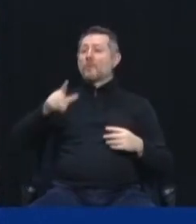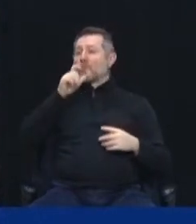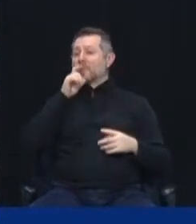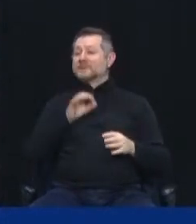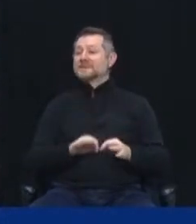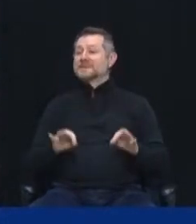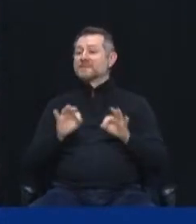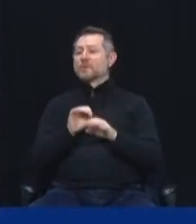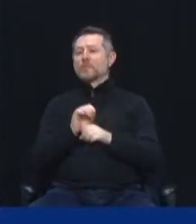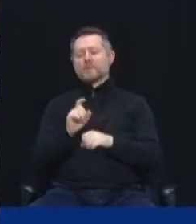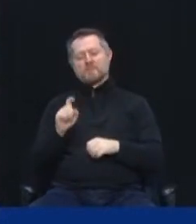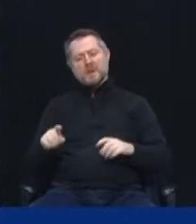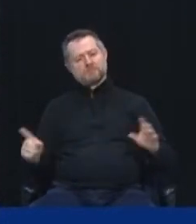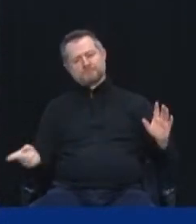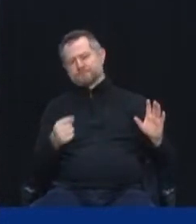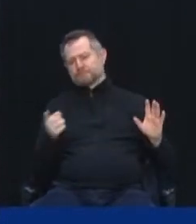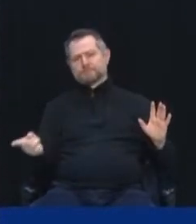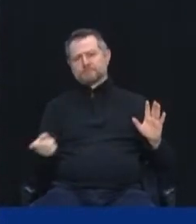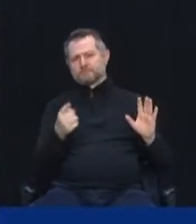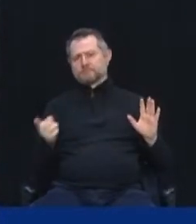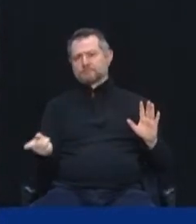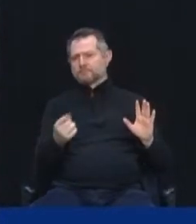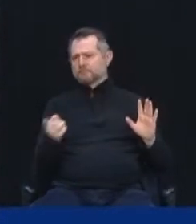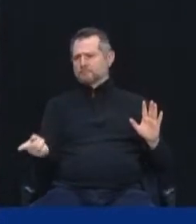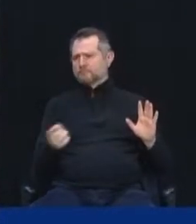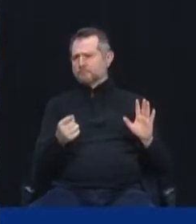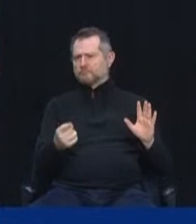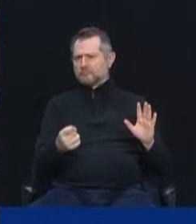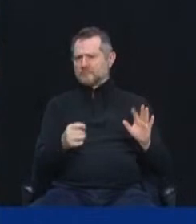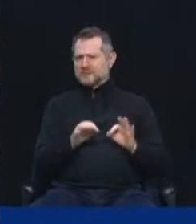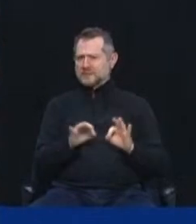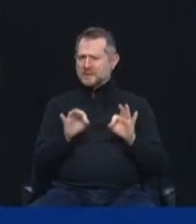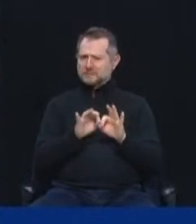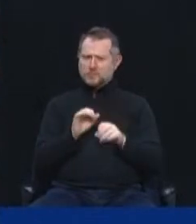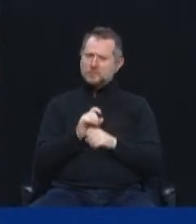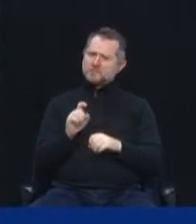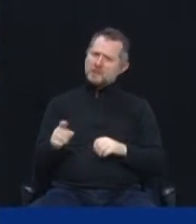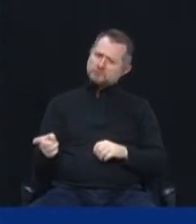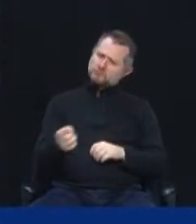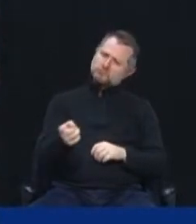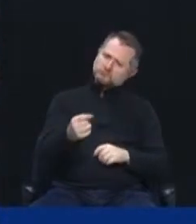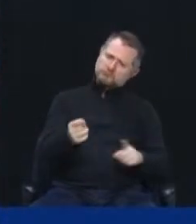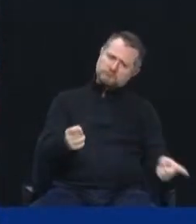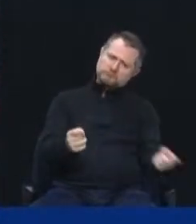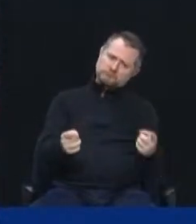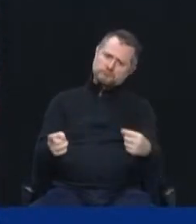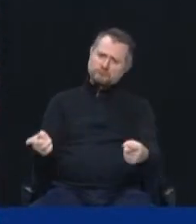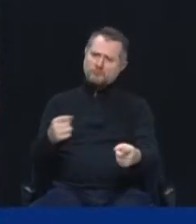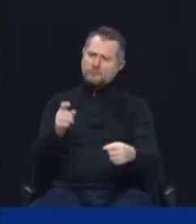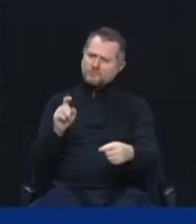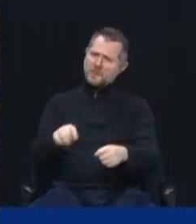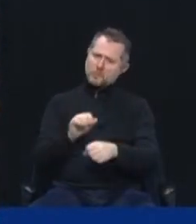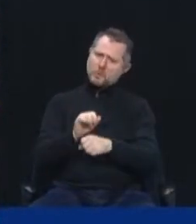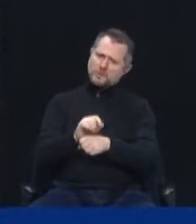workers. Oh, you essential workers, you should go to work tomorrow.